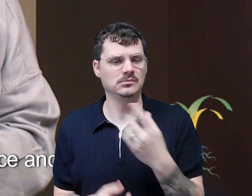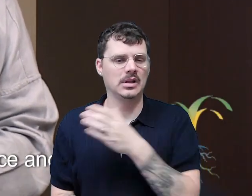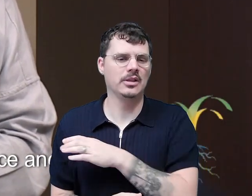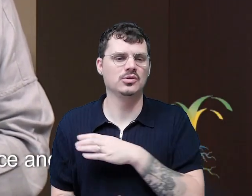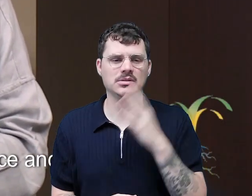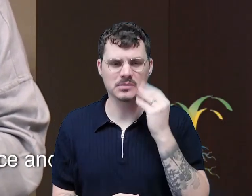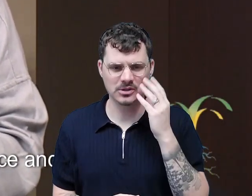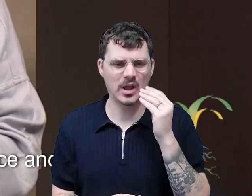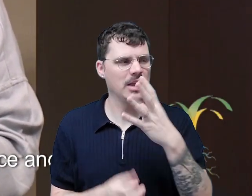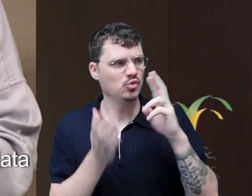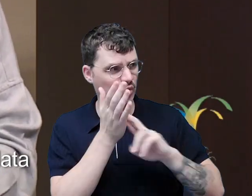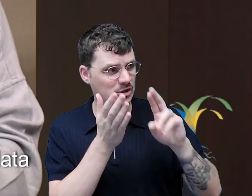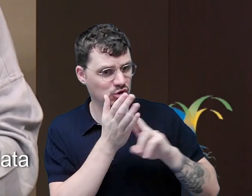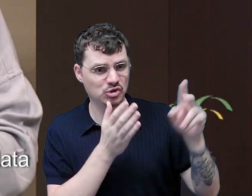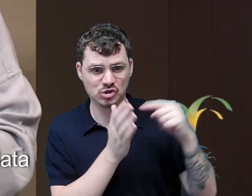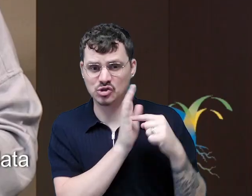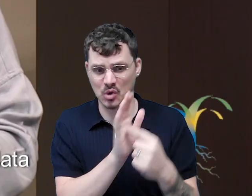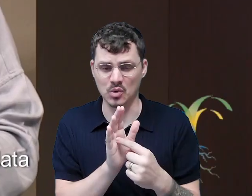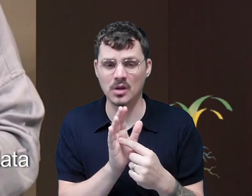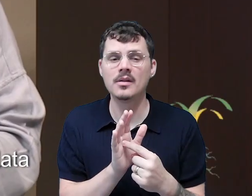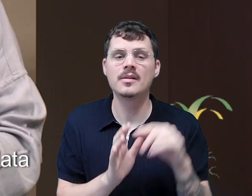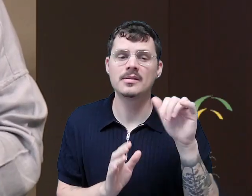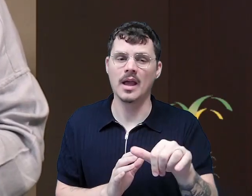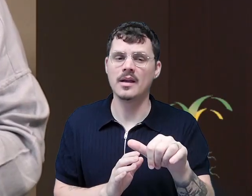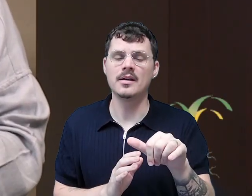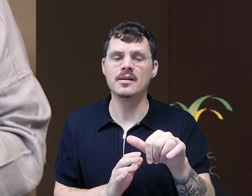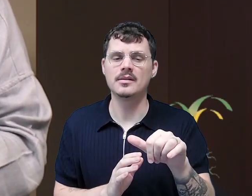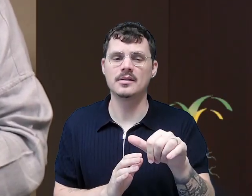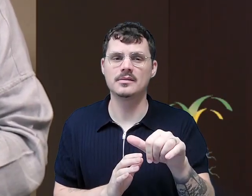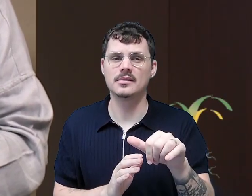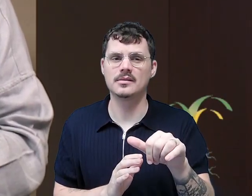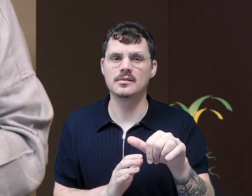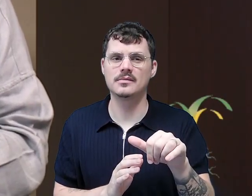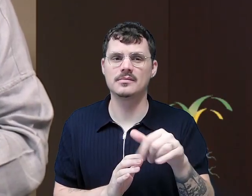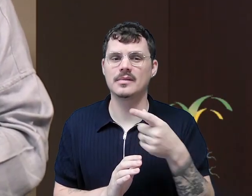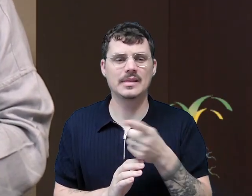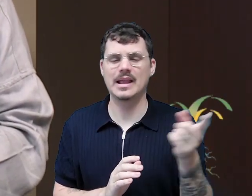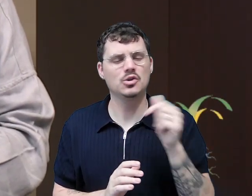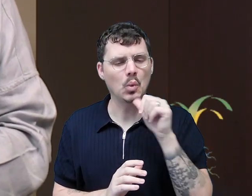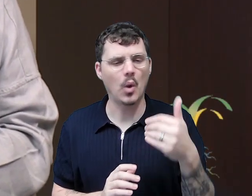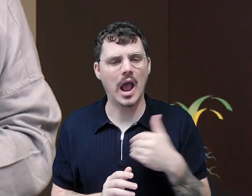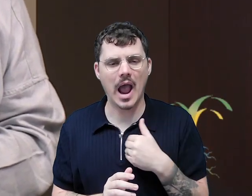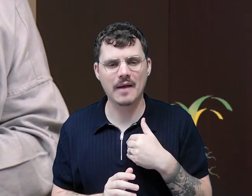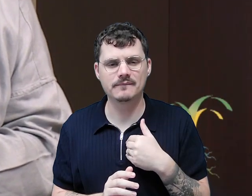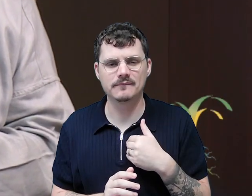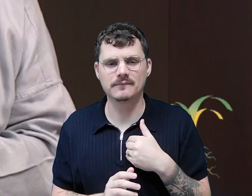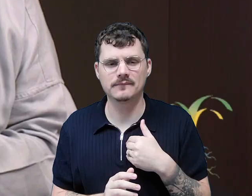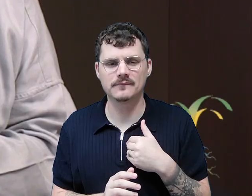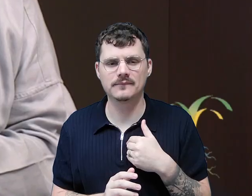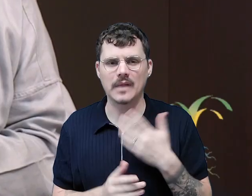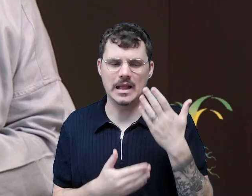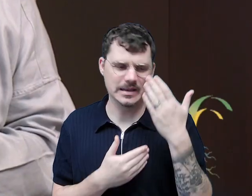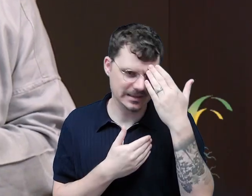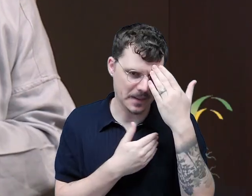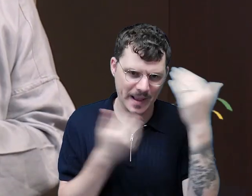my clinical experience, and it's borne out by the research data, that they don't